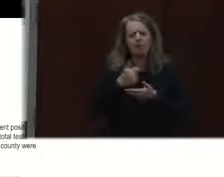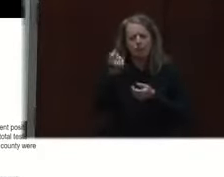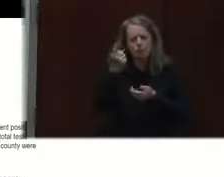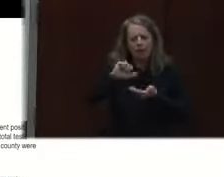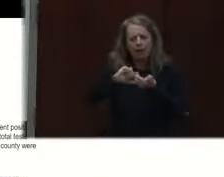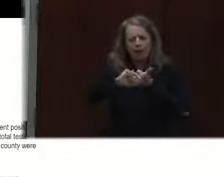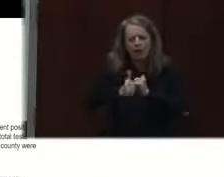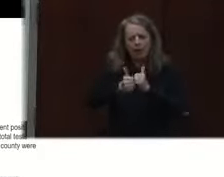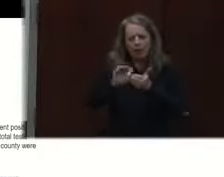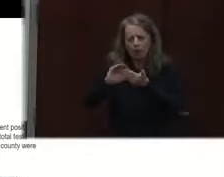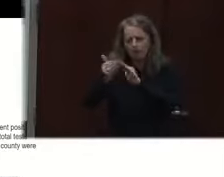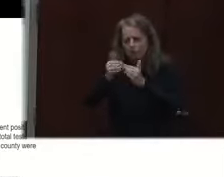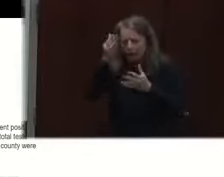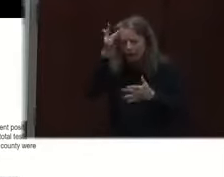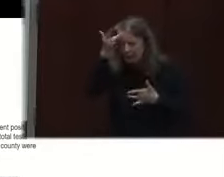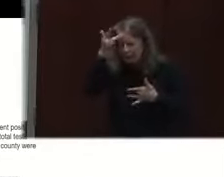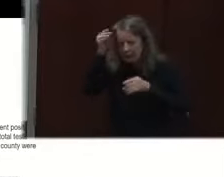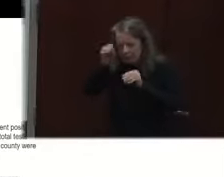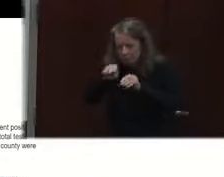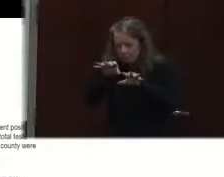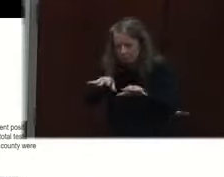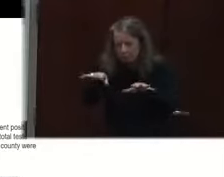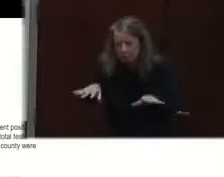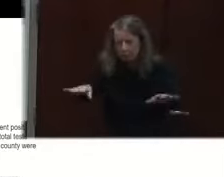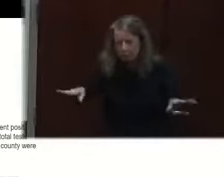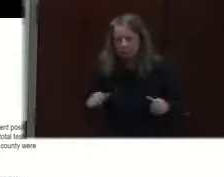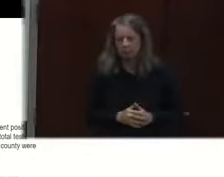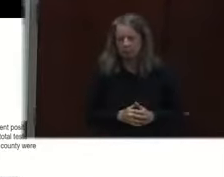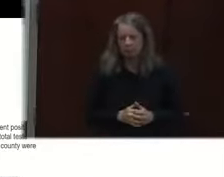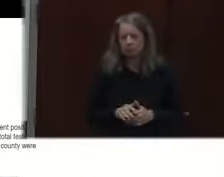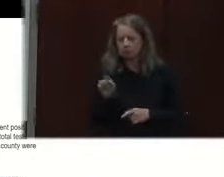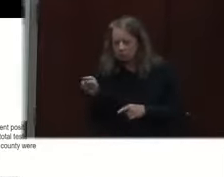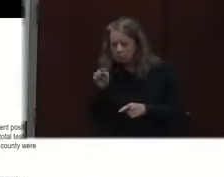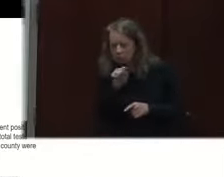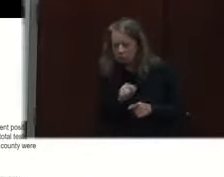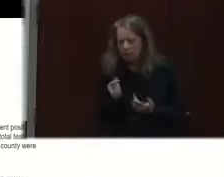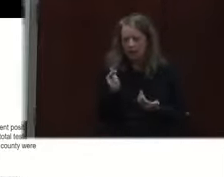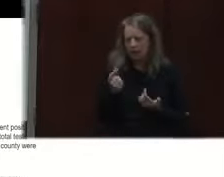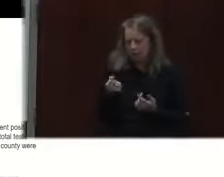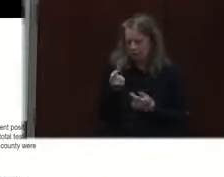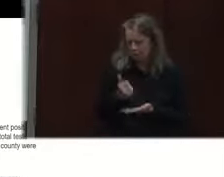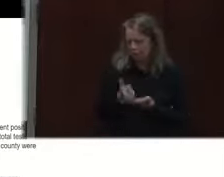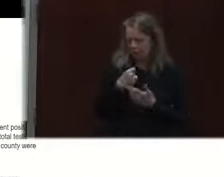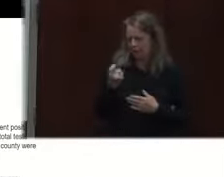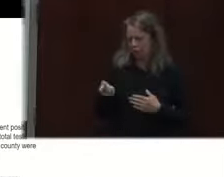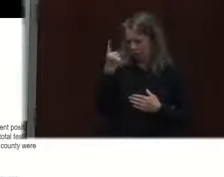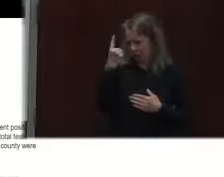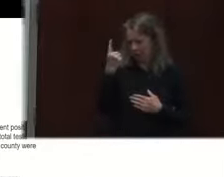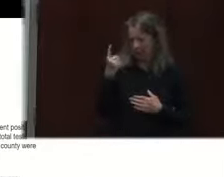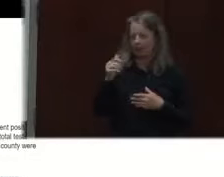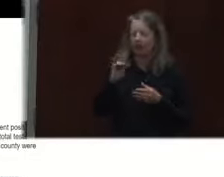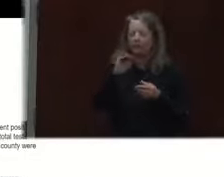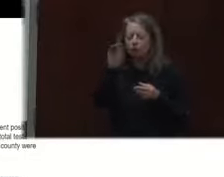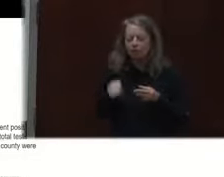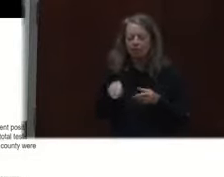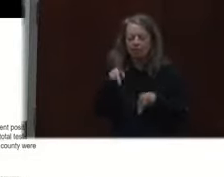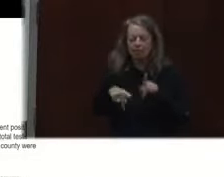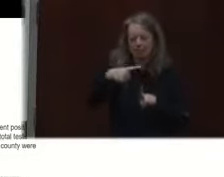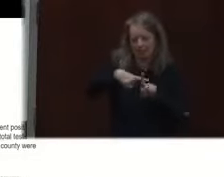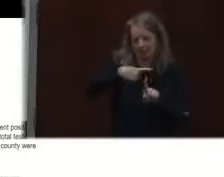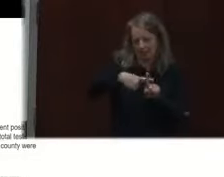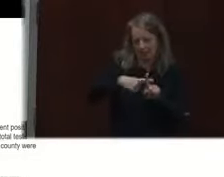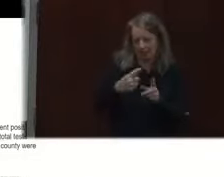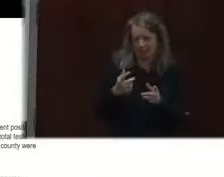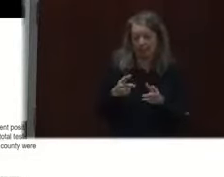transmission because it allows us to then understand the percent positivity, so the number of those tests that are coming